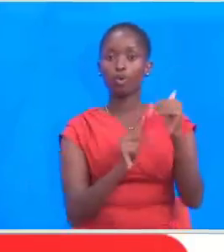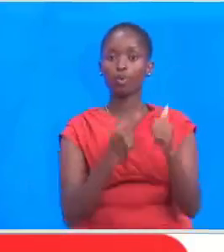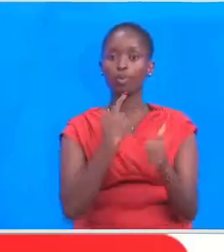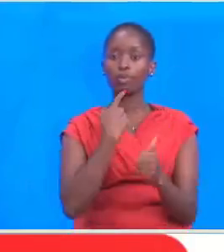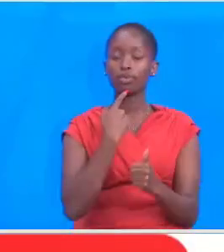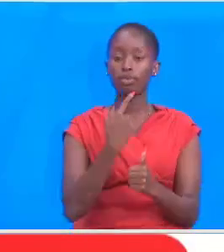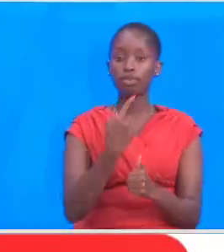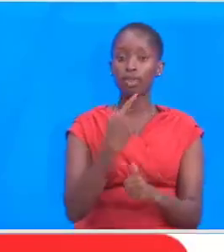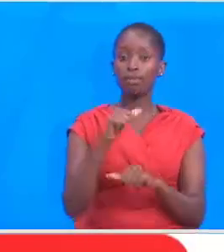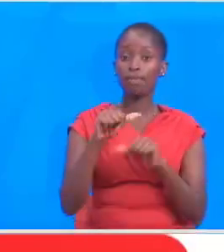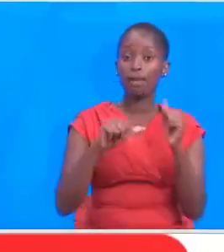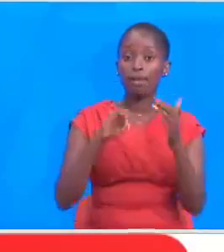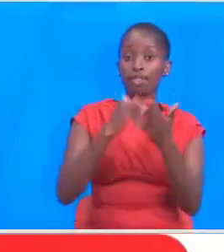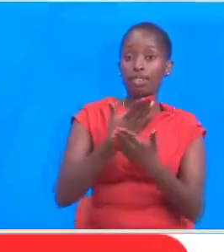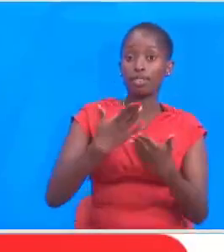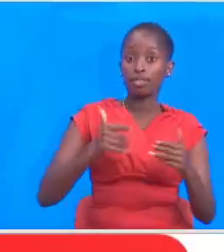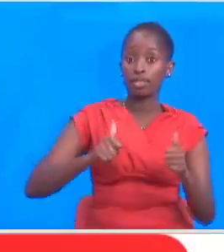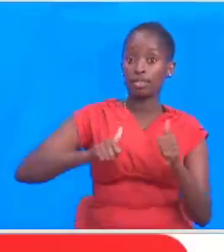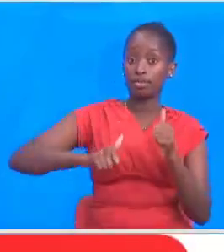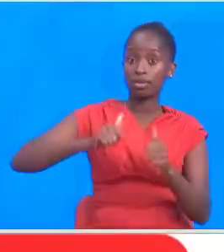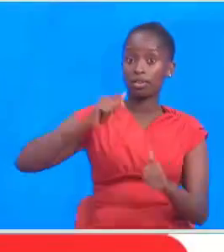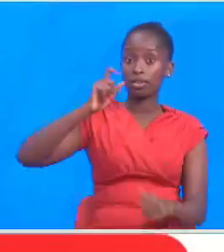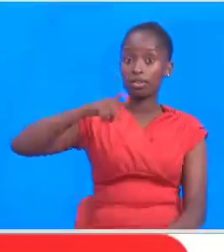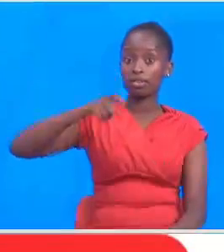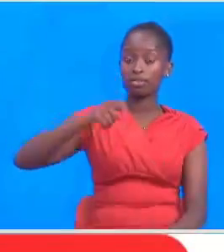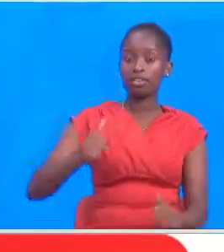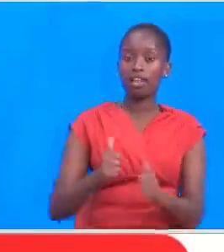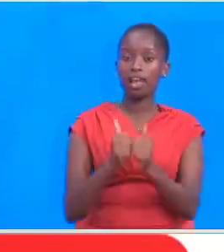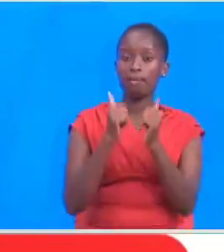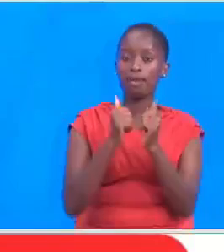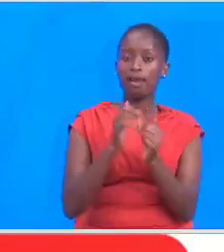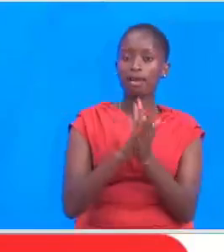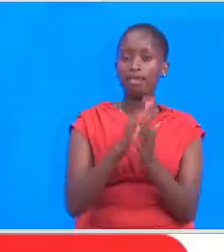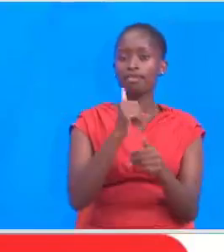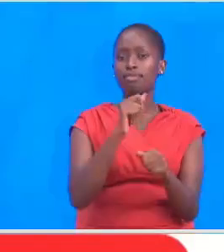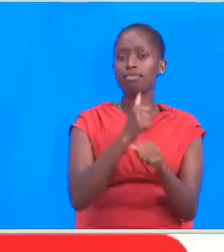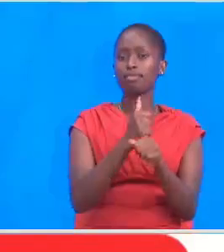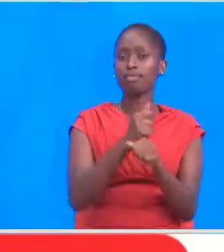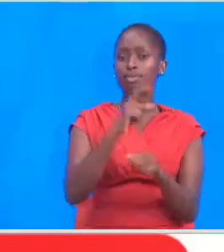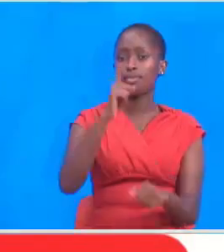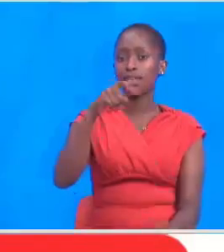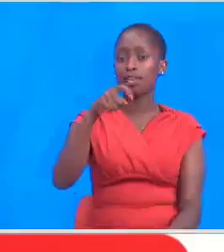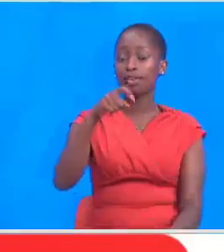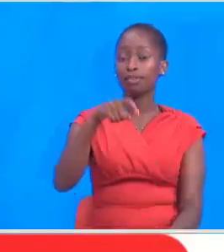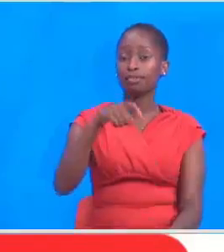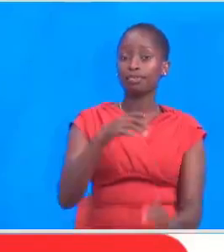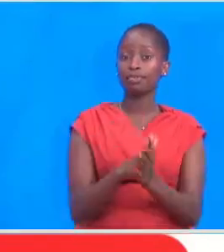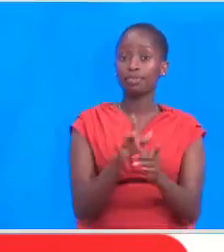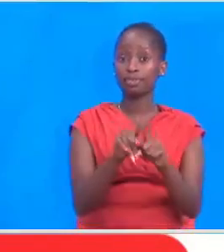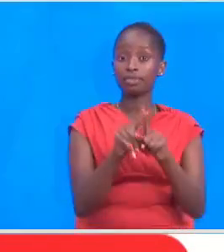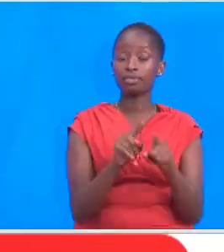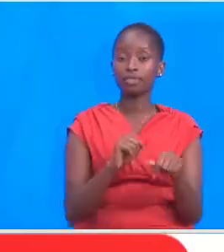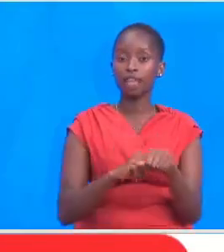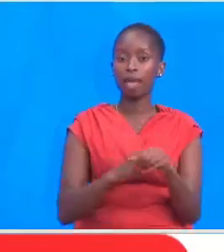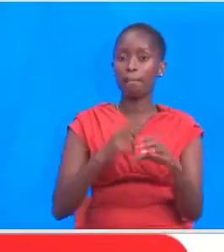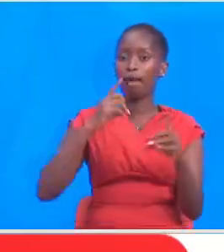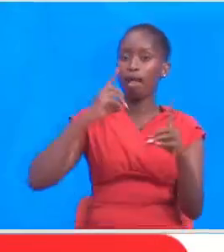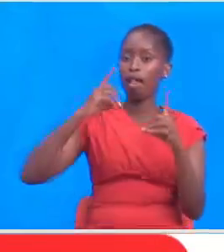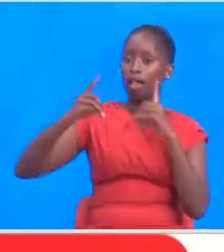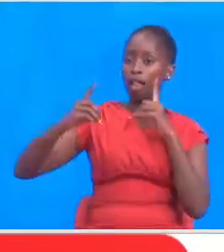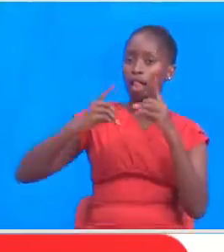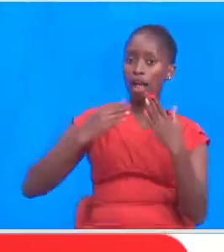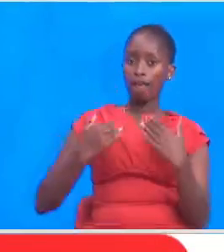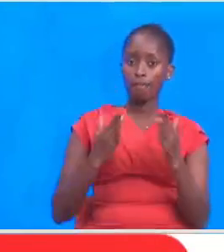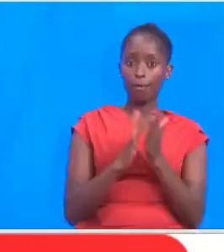procedures, even in matters finances. We have PFM Act that guides us. And at the same time, have dialogue with